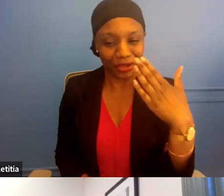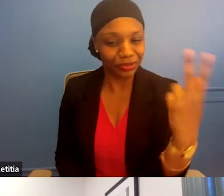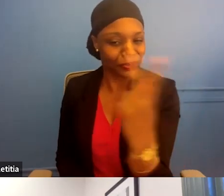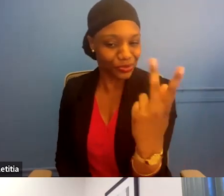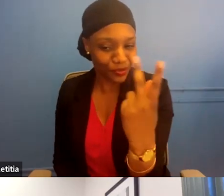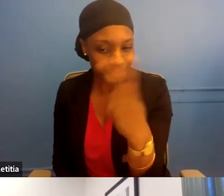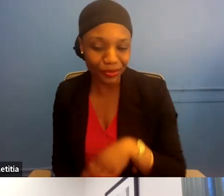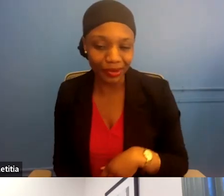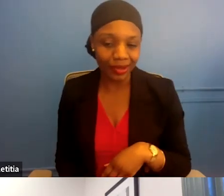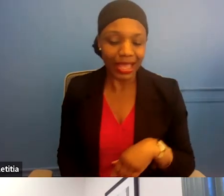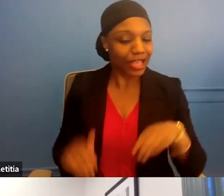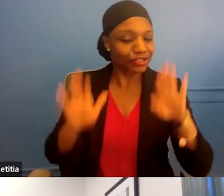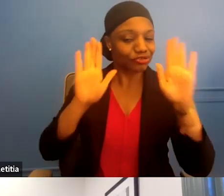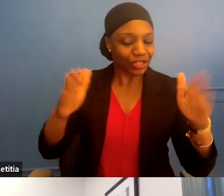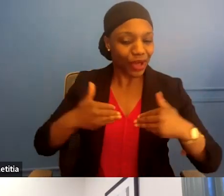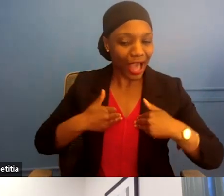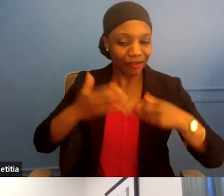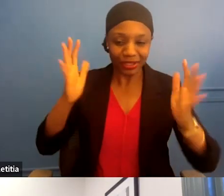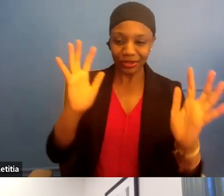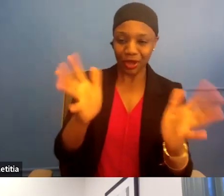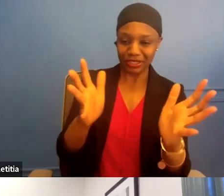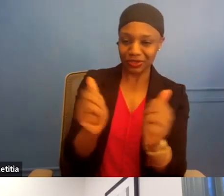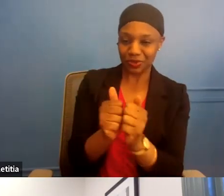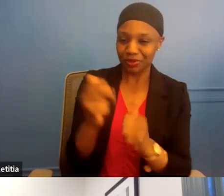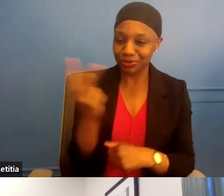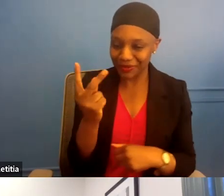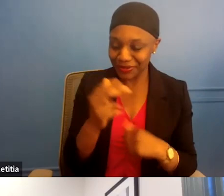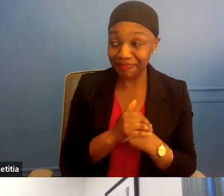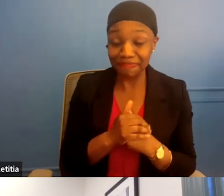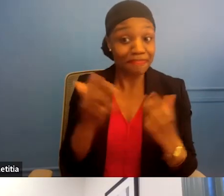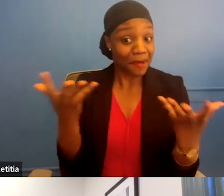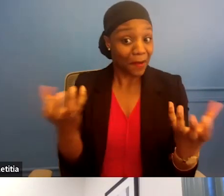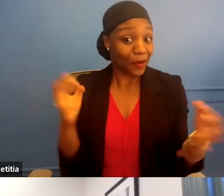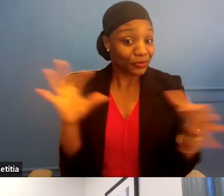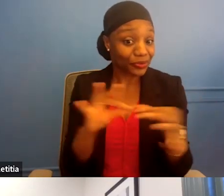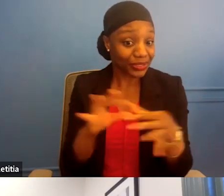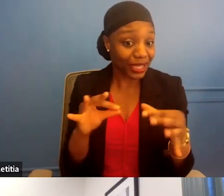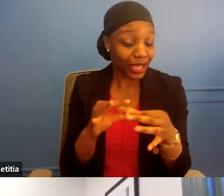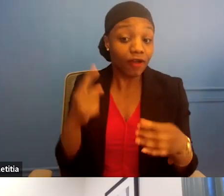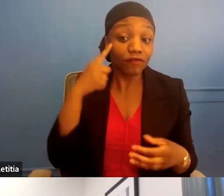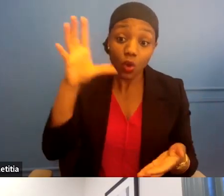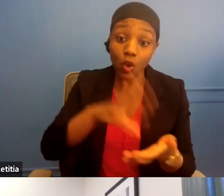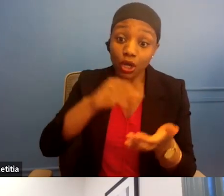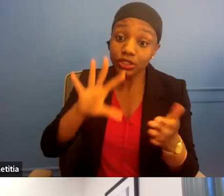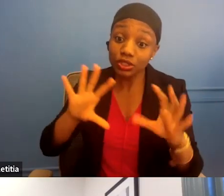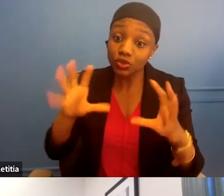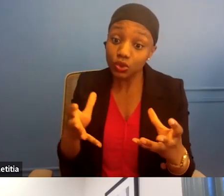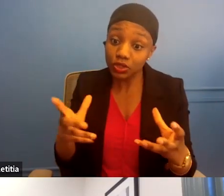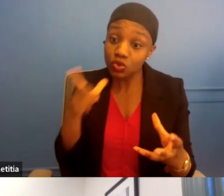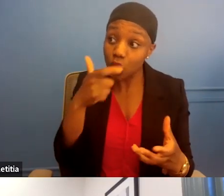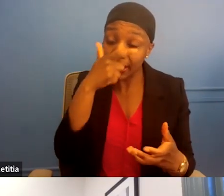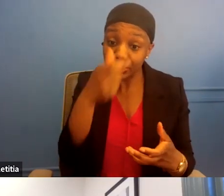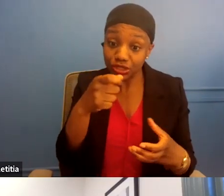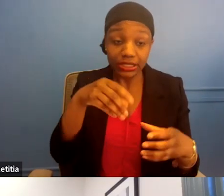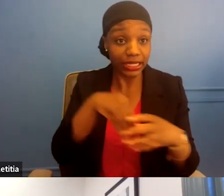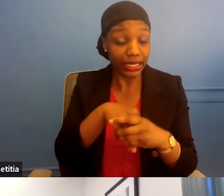have this conversation with you. And I want to say that for students who are interested in exploring careers